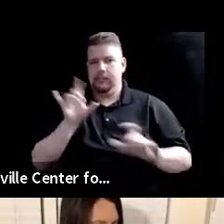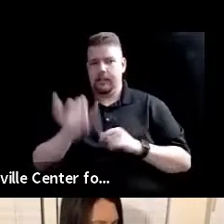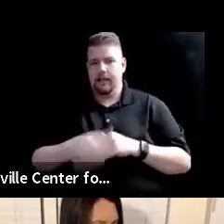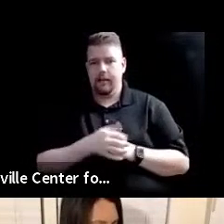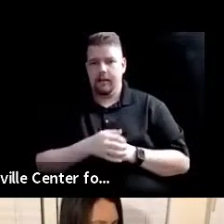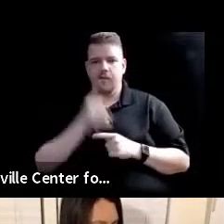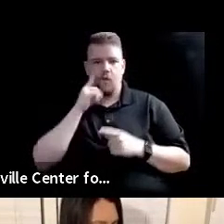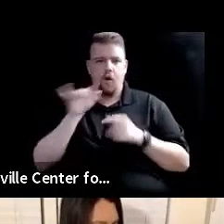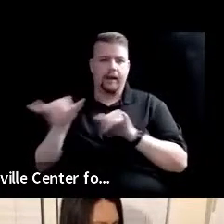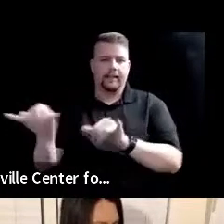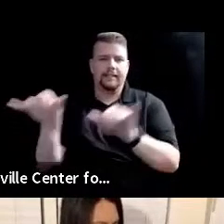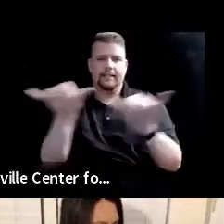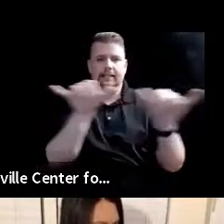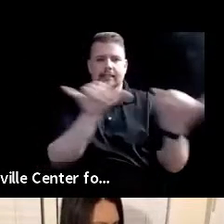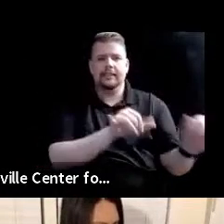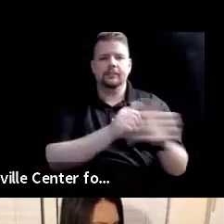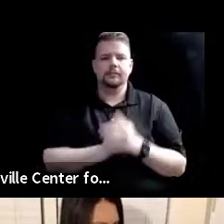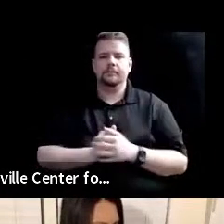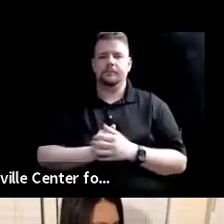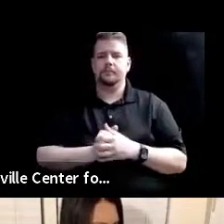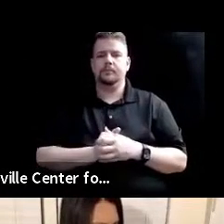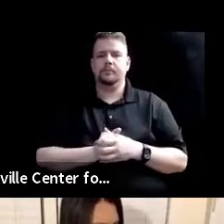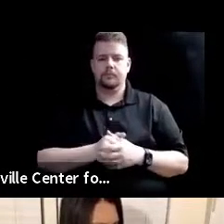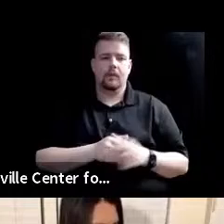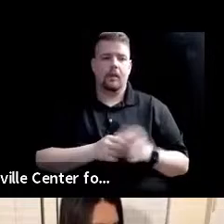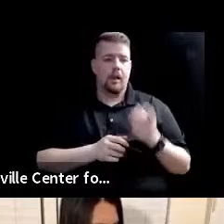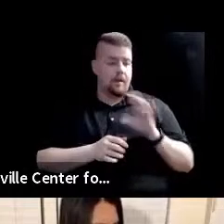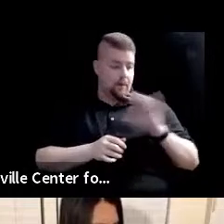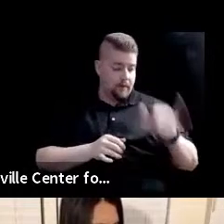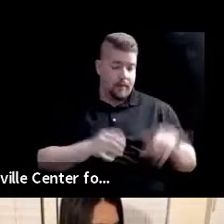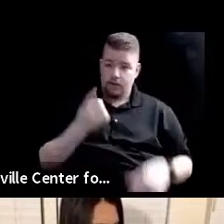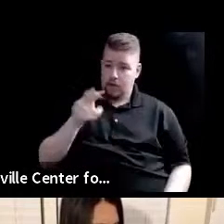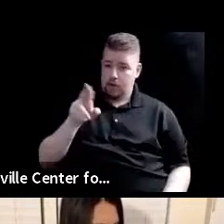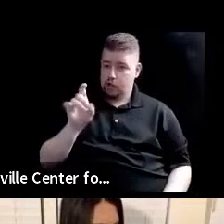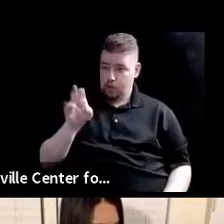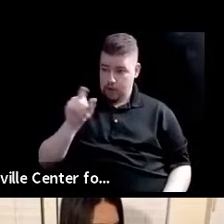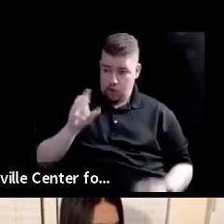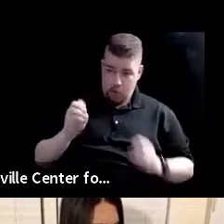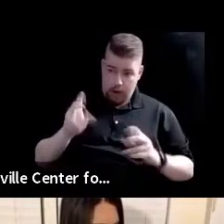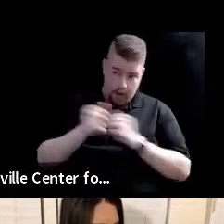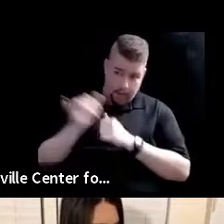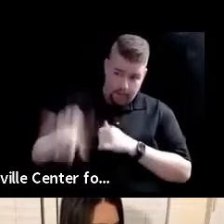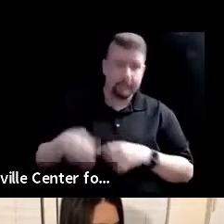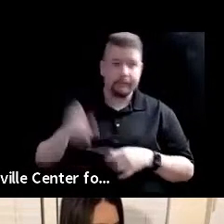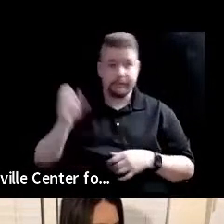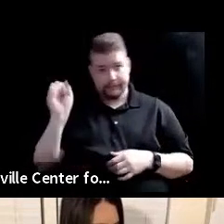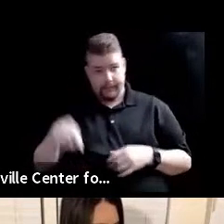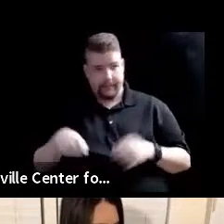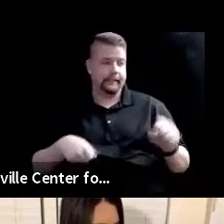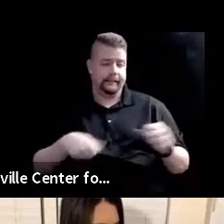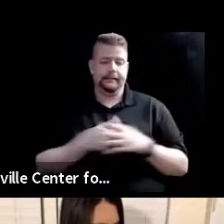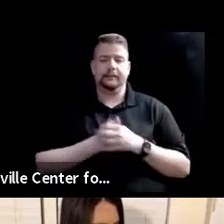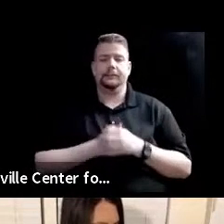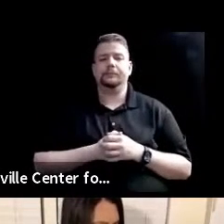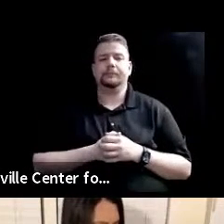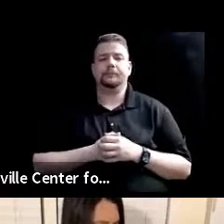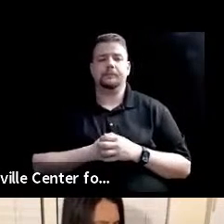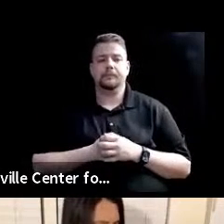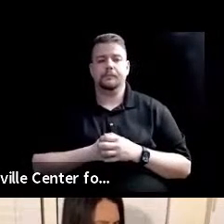for consistency. I'm fine with that. Dr. Drake, are you okay with that? I am. Okay. Excuse